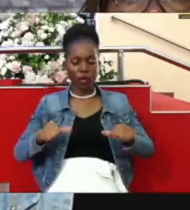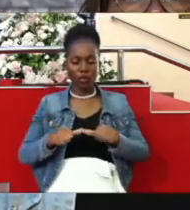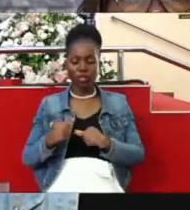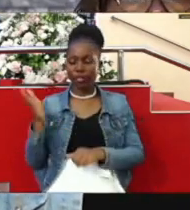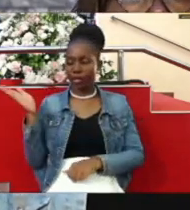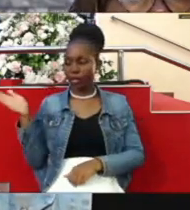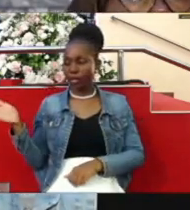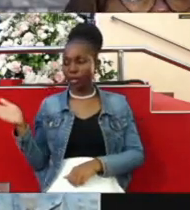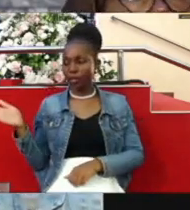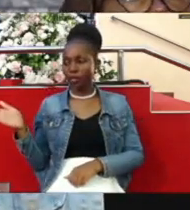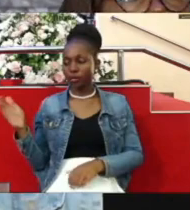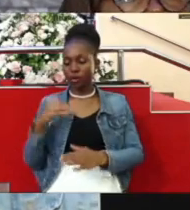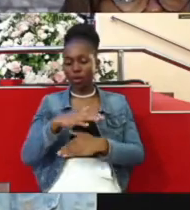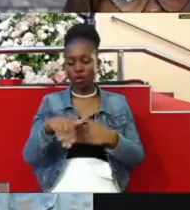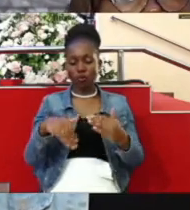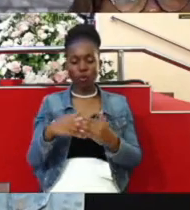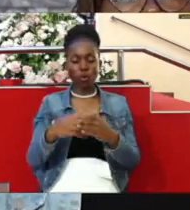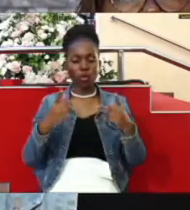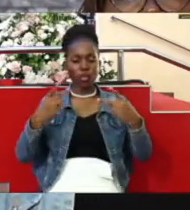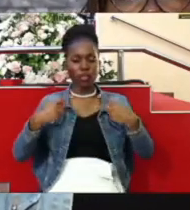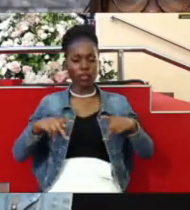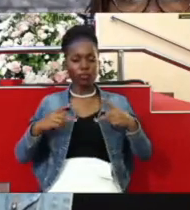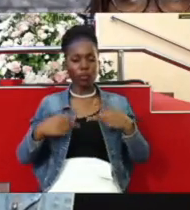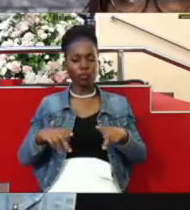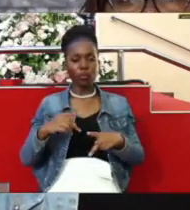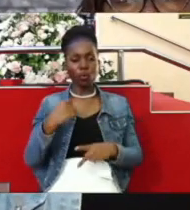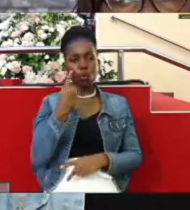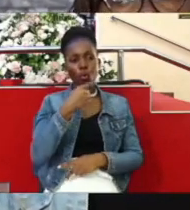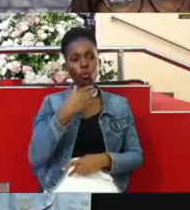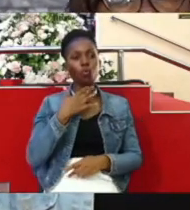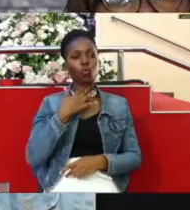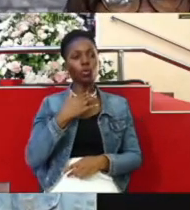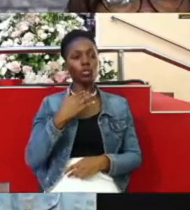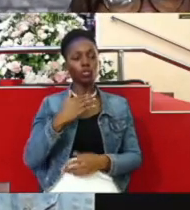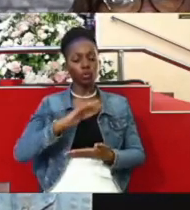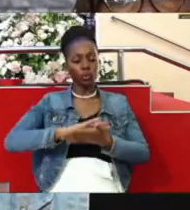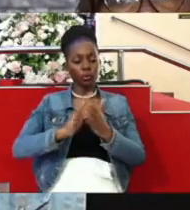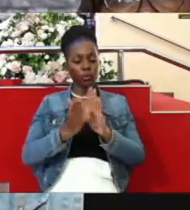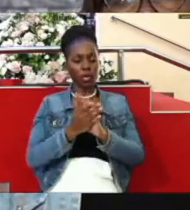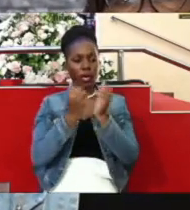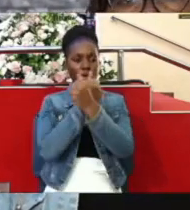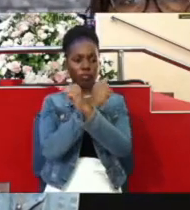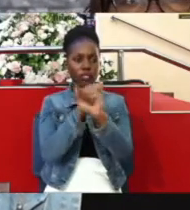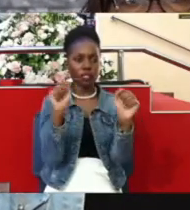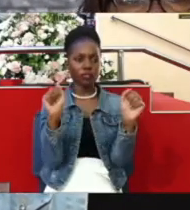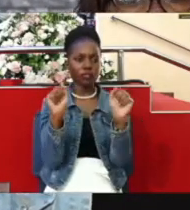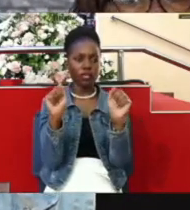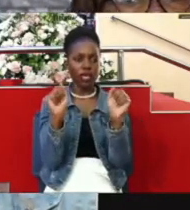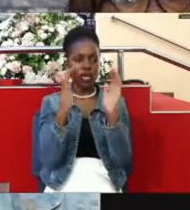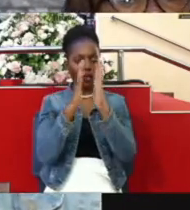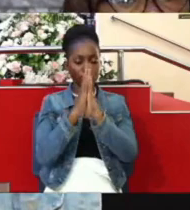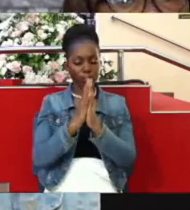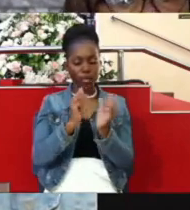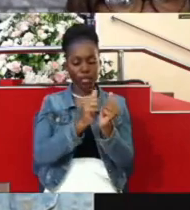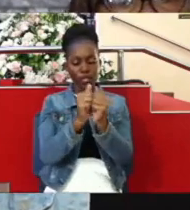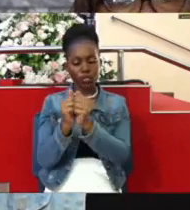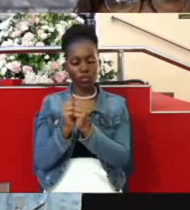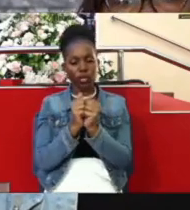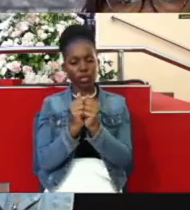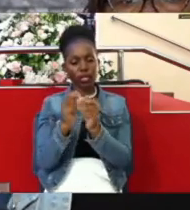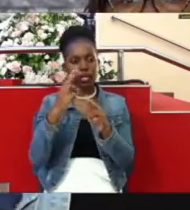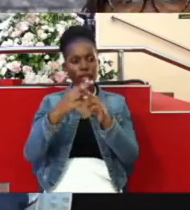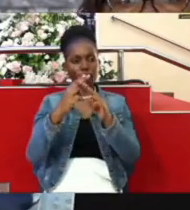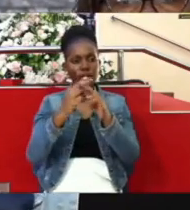person, so that we pray together. In the name of Jesus. In the name